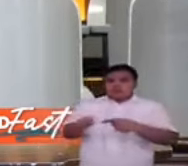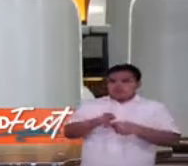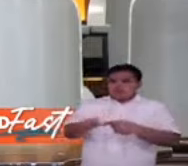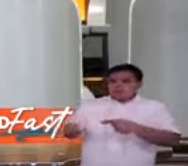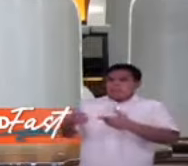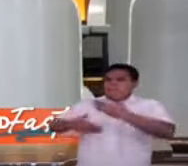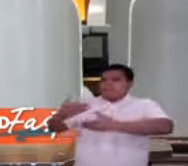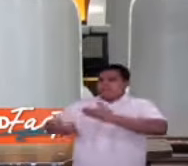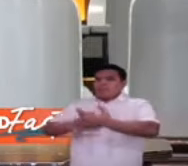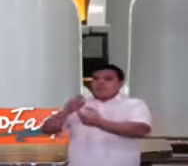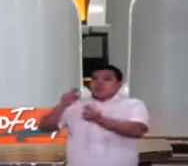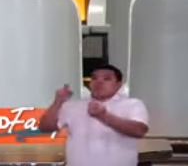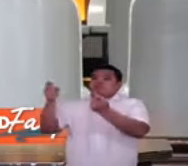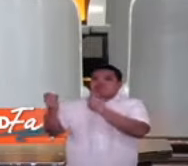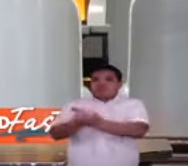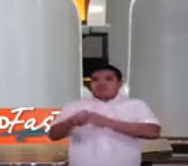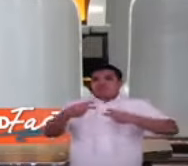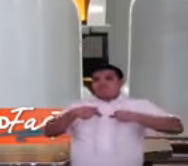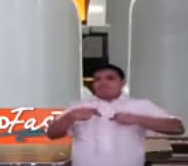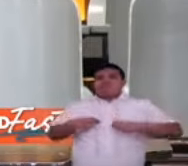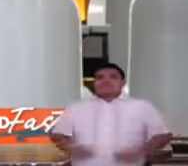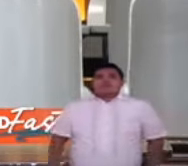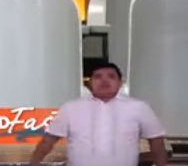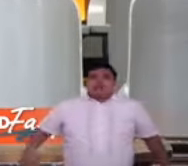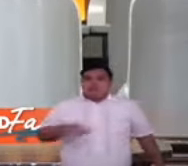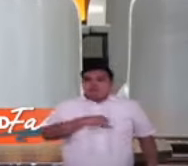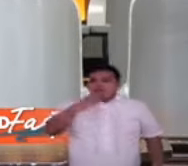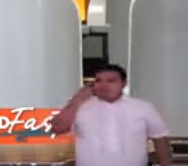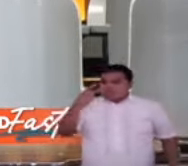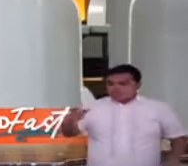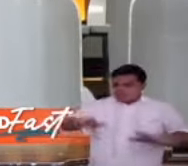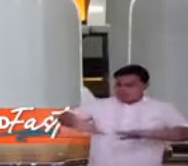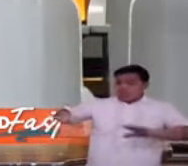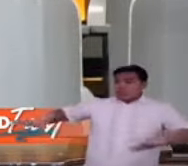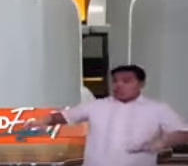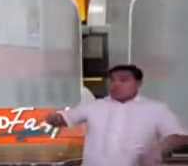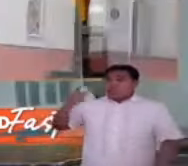your child to Christ. I do not like to see my children in hell.